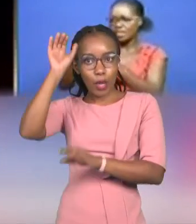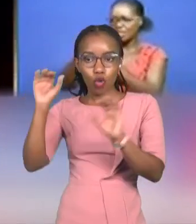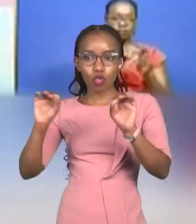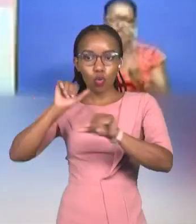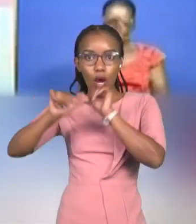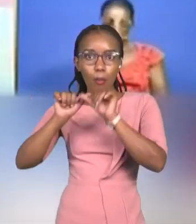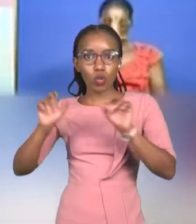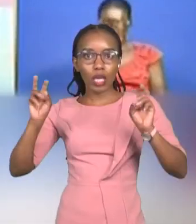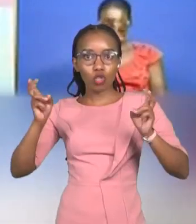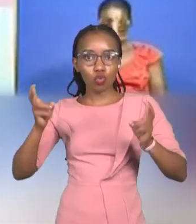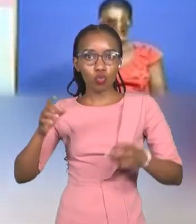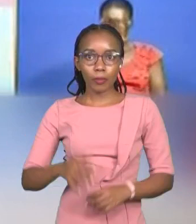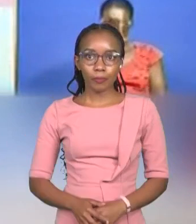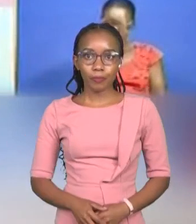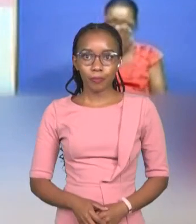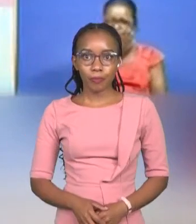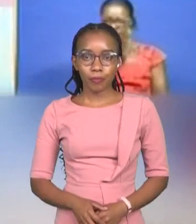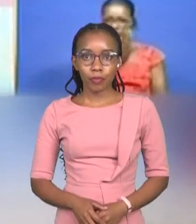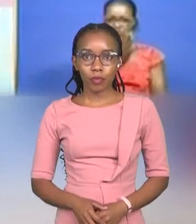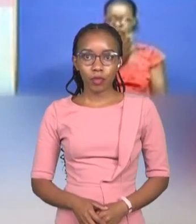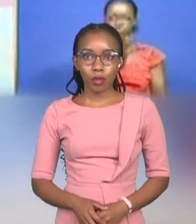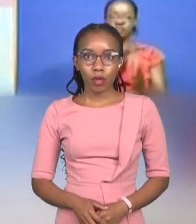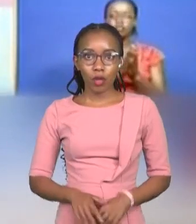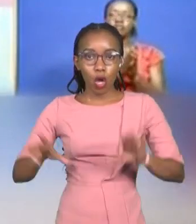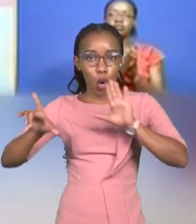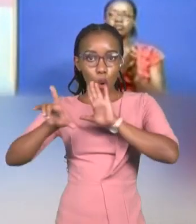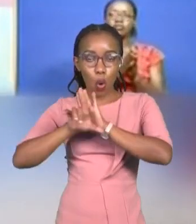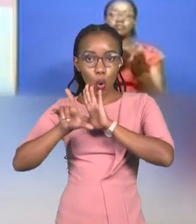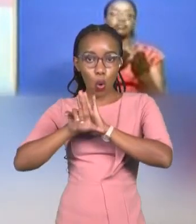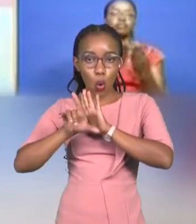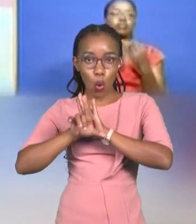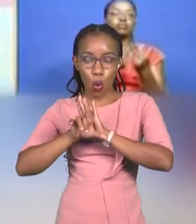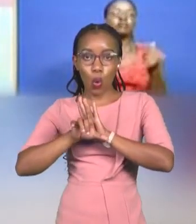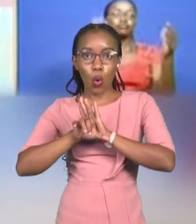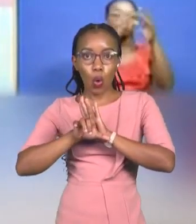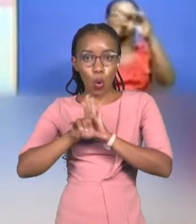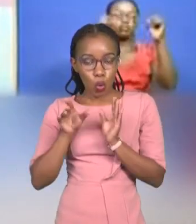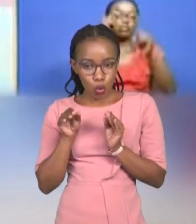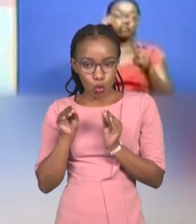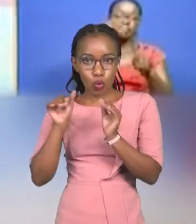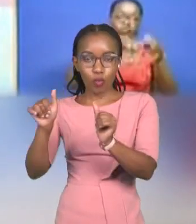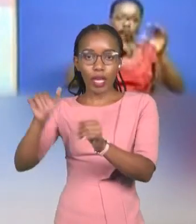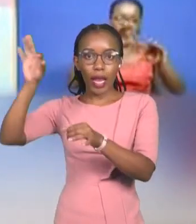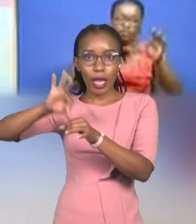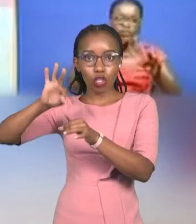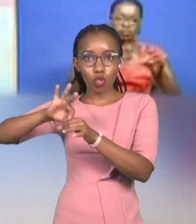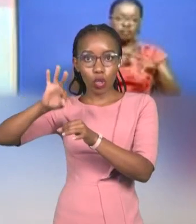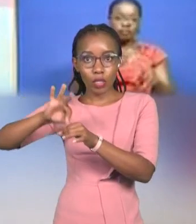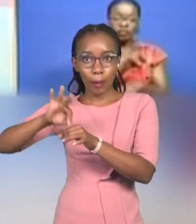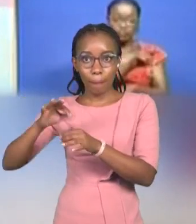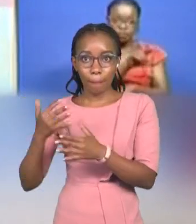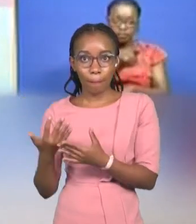subject. In the law of resolving presidential elections arising from those two